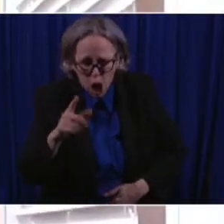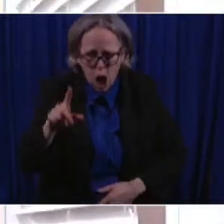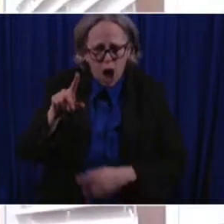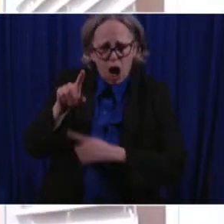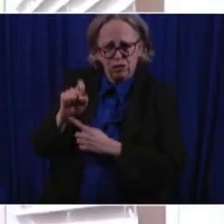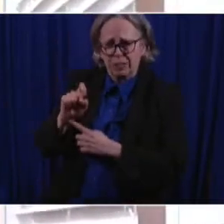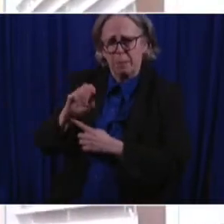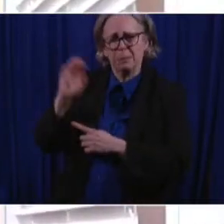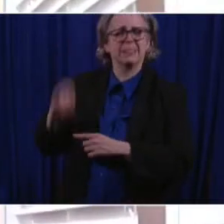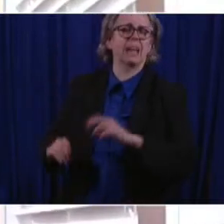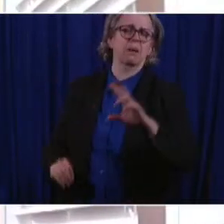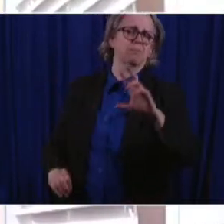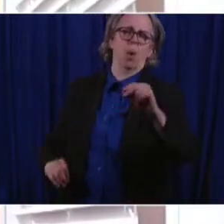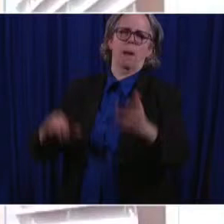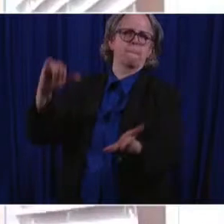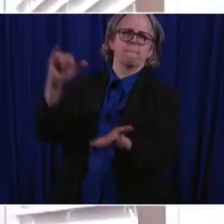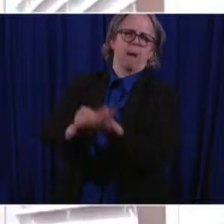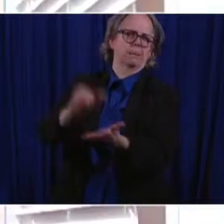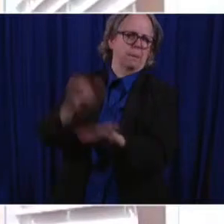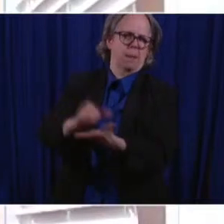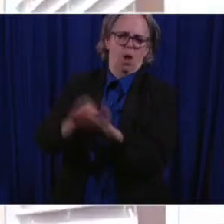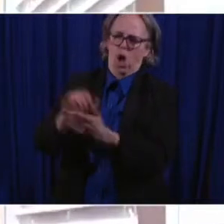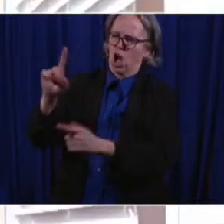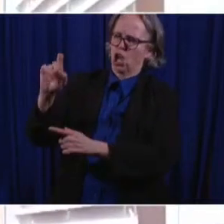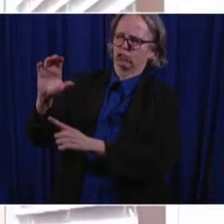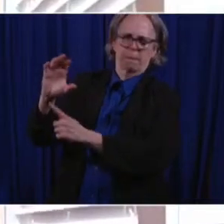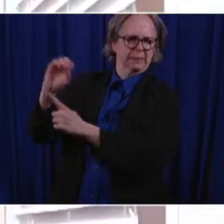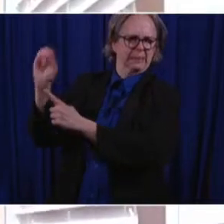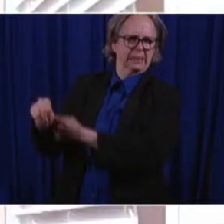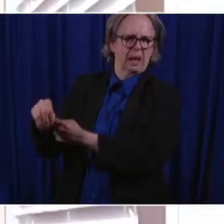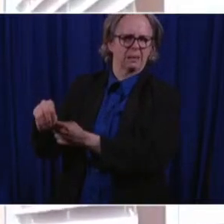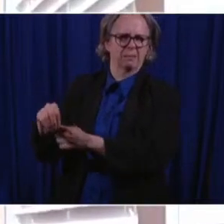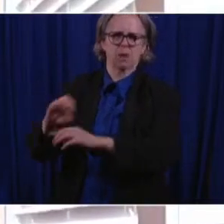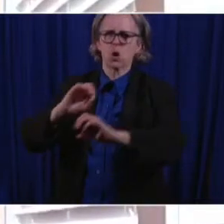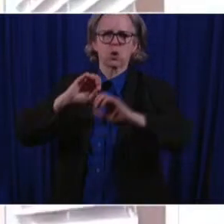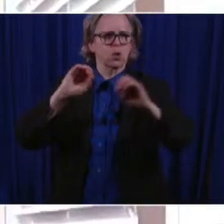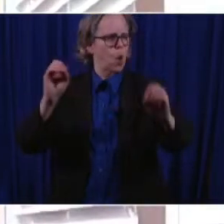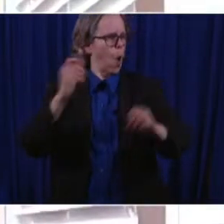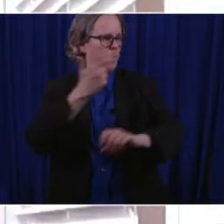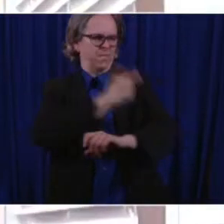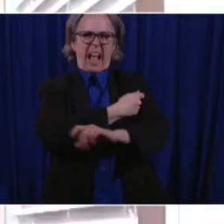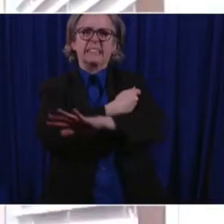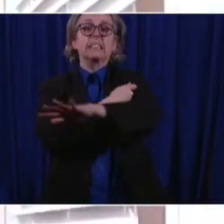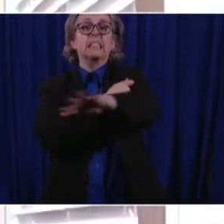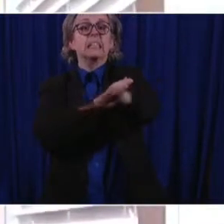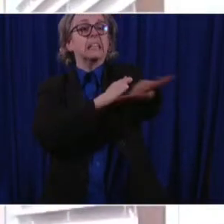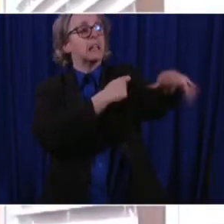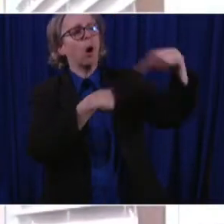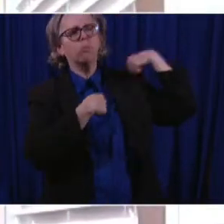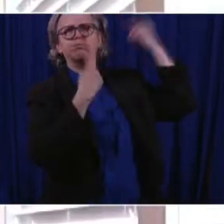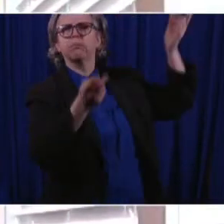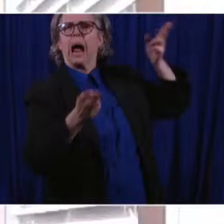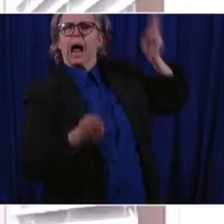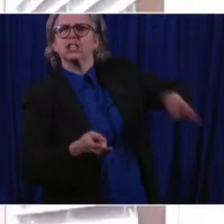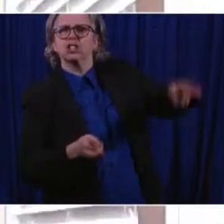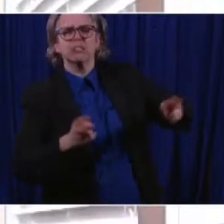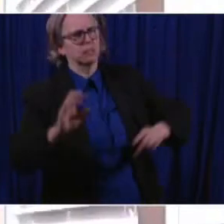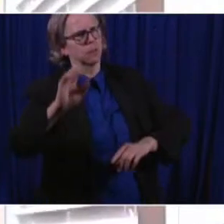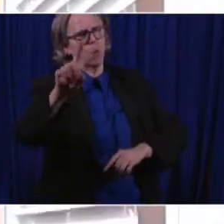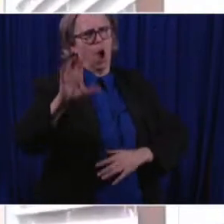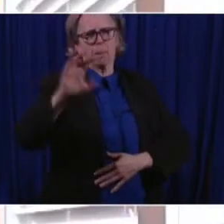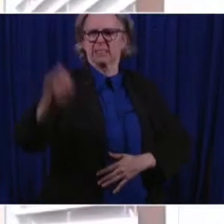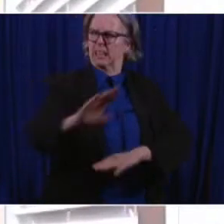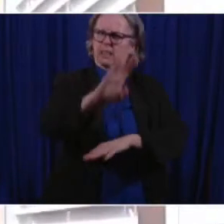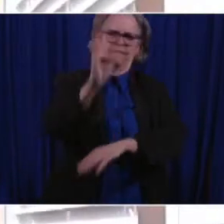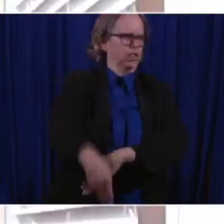reasons. And as we look at these cases, they fall into a time frame very often where, I mean, it